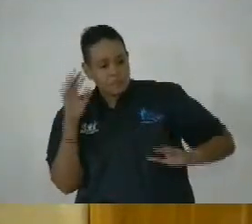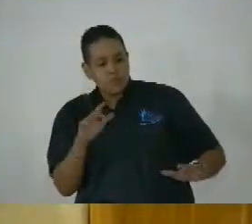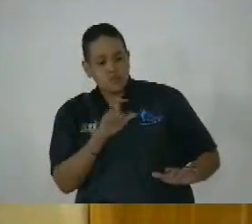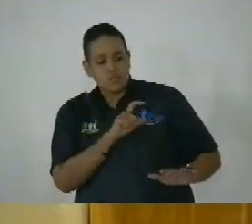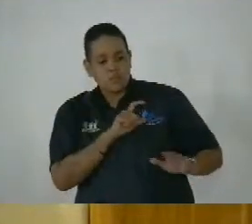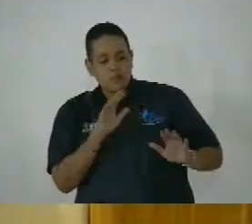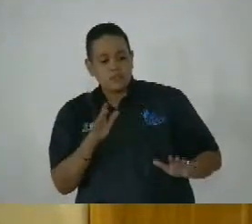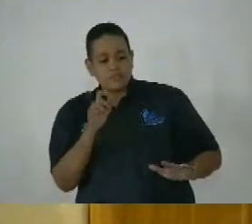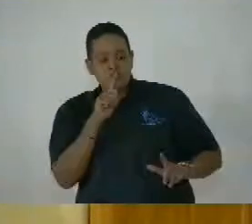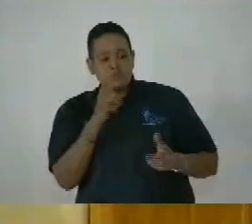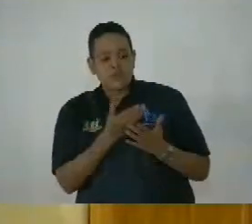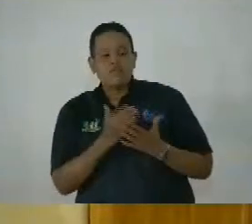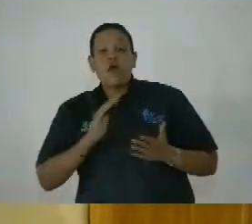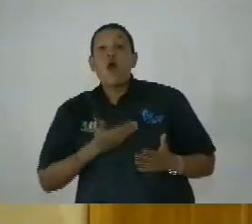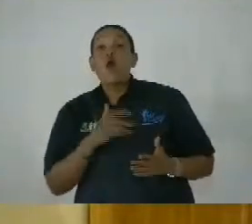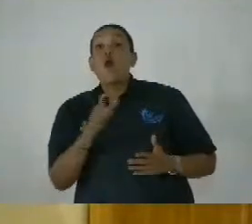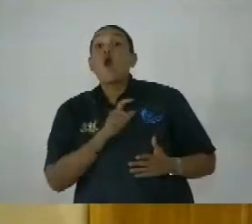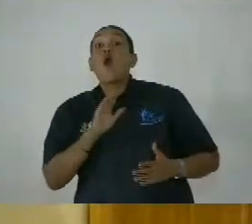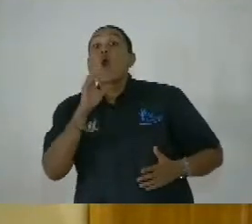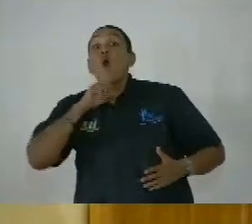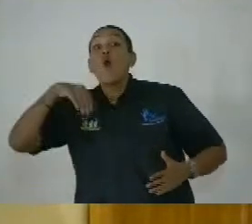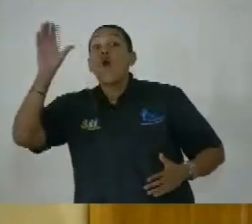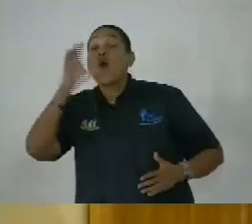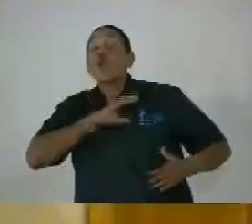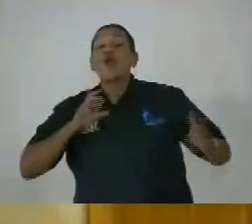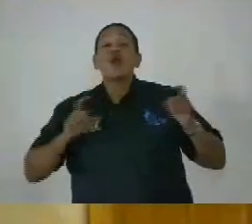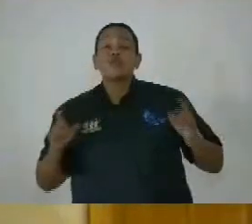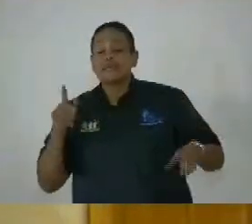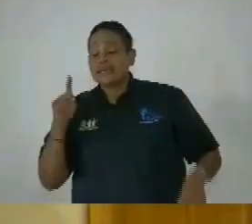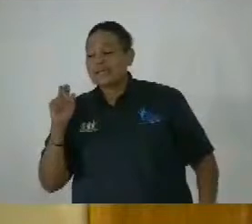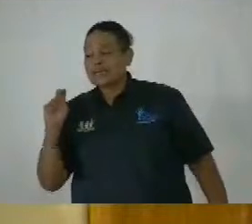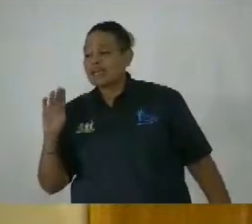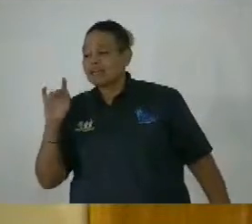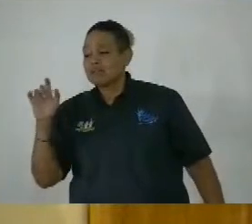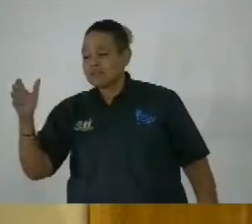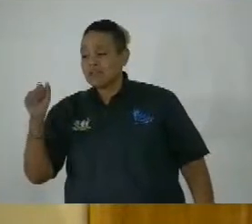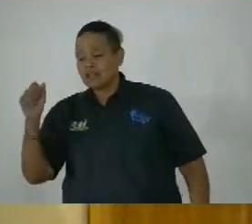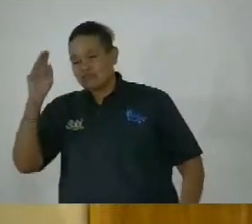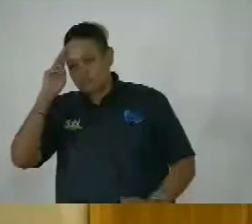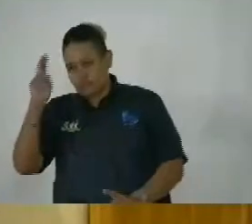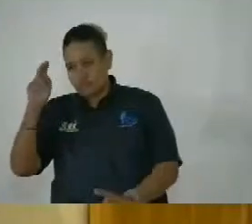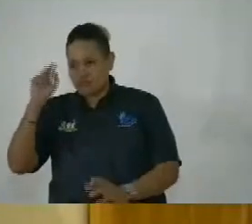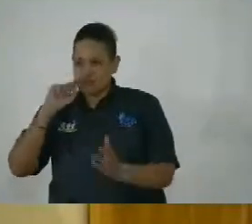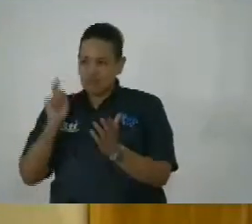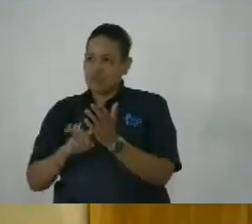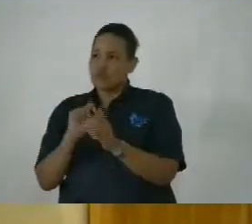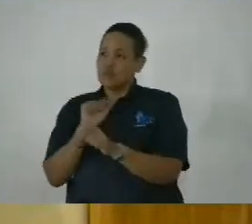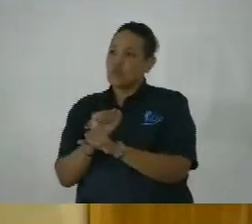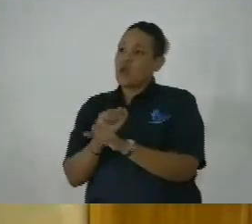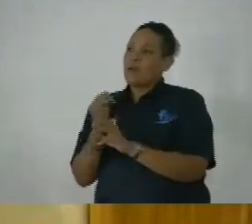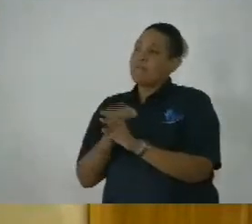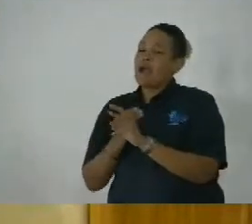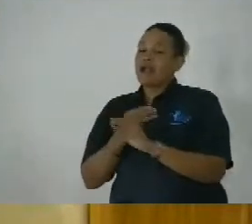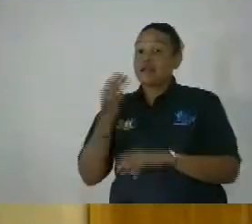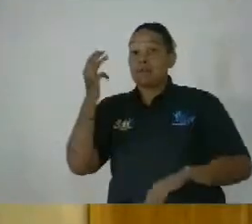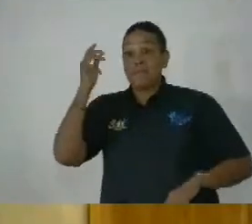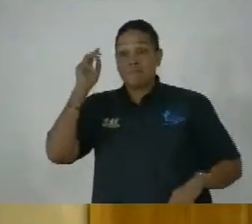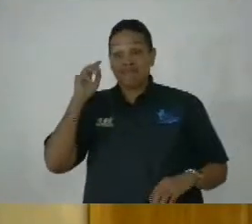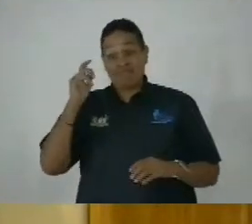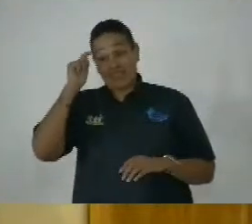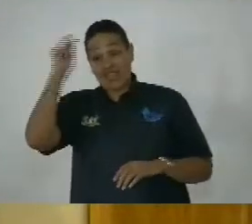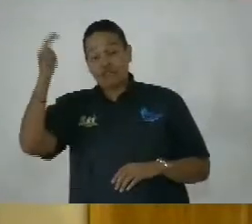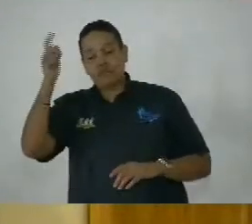of fact, Madam Speaker, our very own Commissioner Kevin Blake has gained international recognition for his work in this area of mathematical modeling for targeted crime